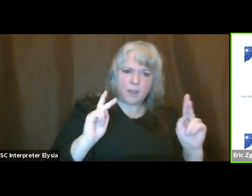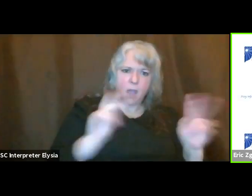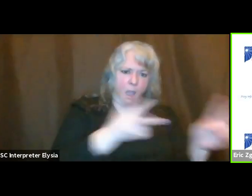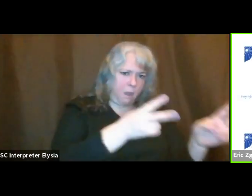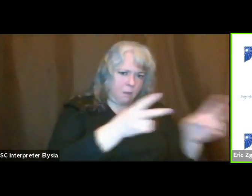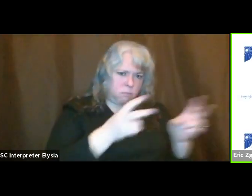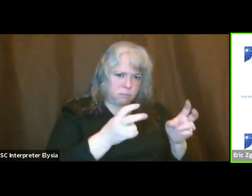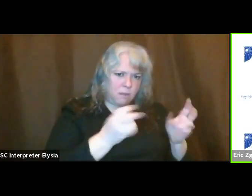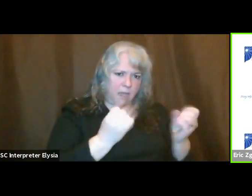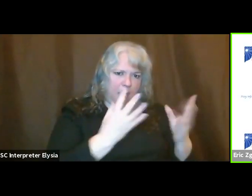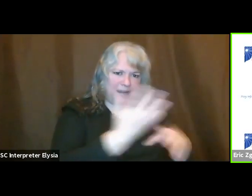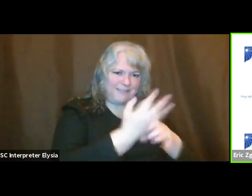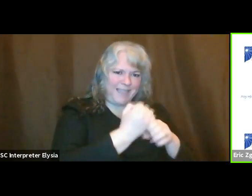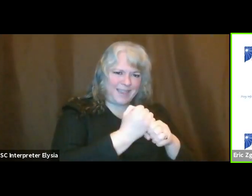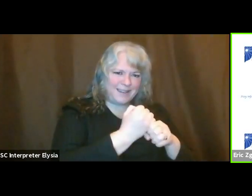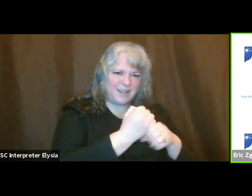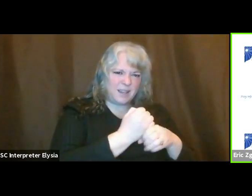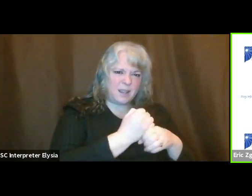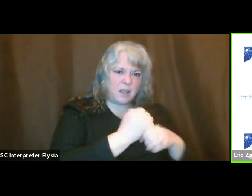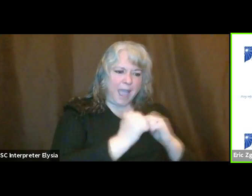doses in arm as fast as possible.